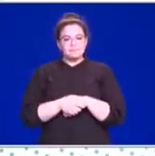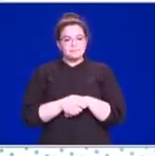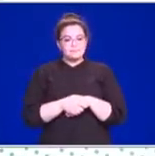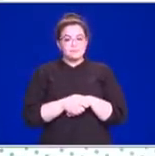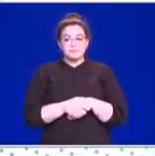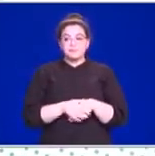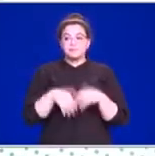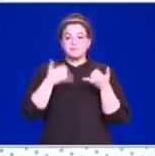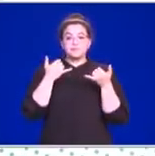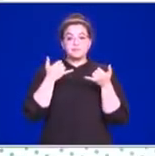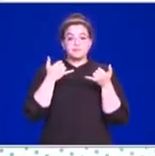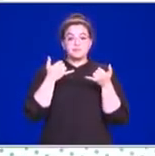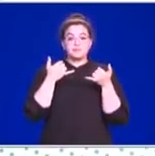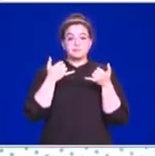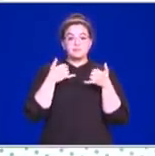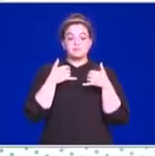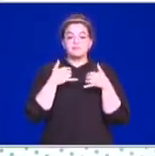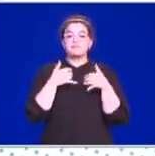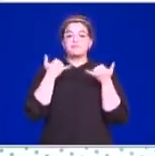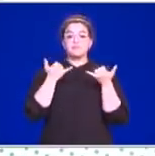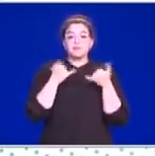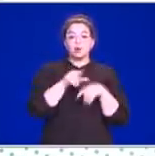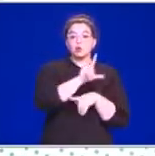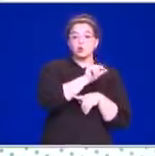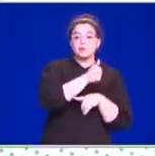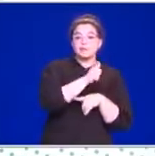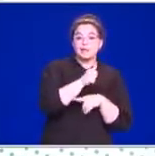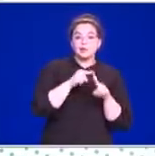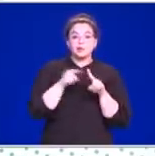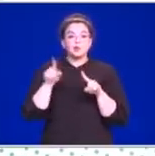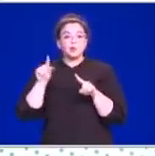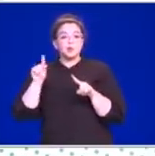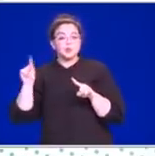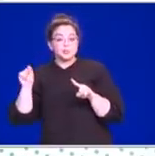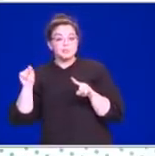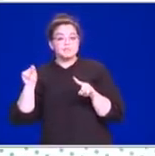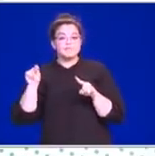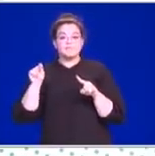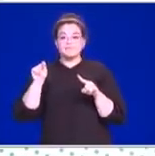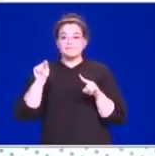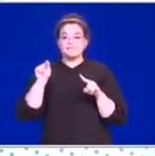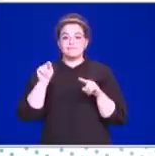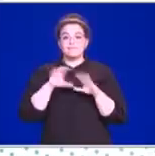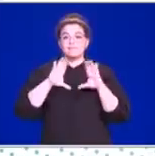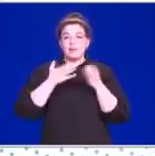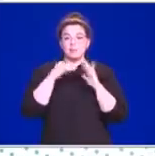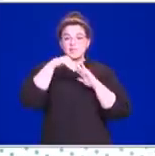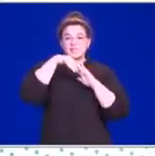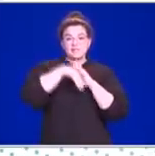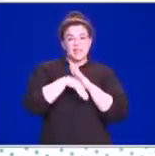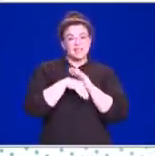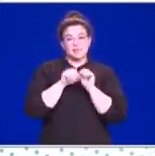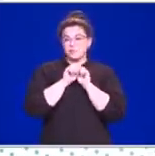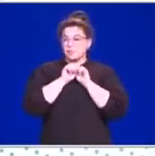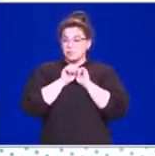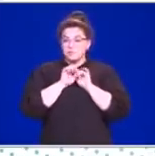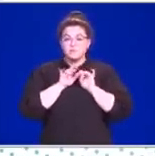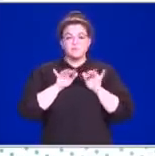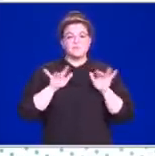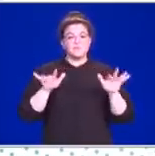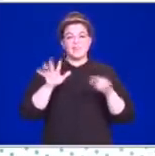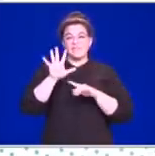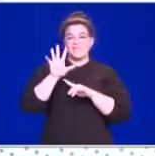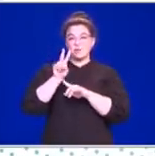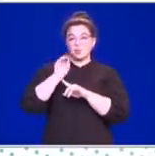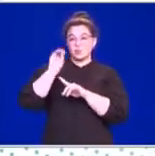We now turn to the 2010 to 2020 decade. Population decline is even more widespread this decade, with 52%